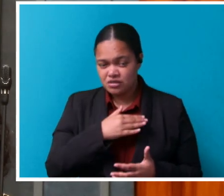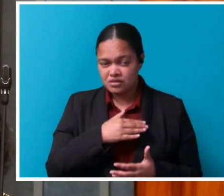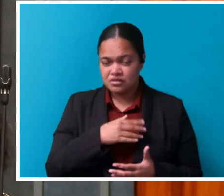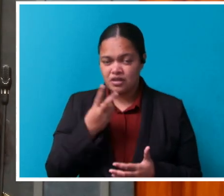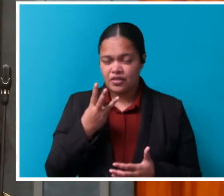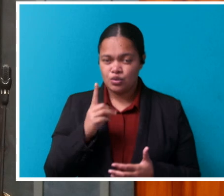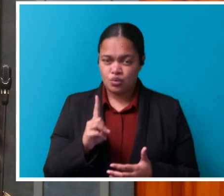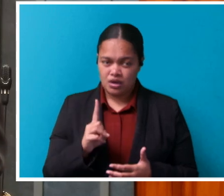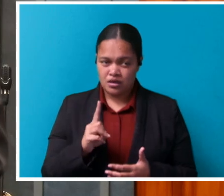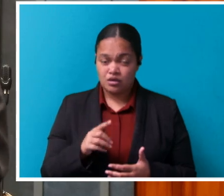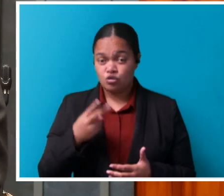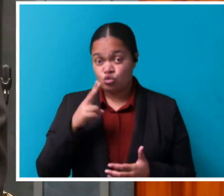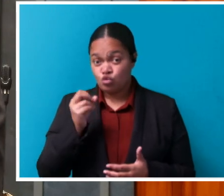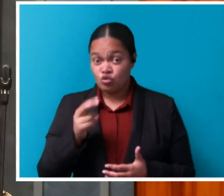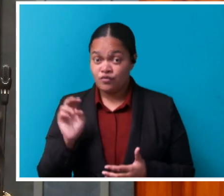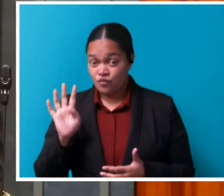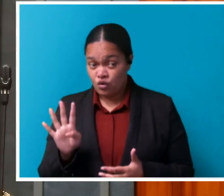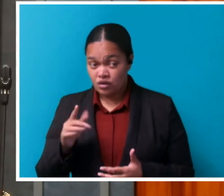4,731, and in 2024,